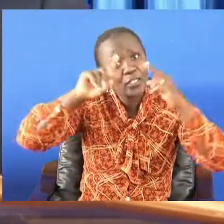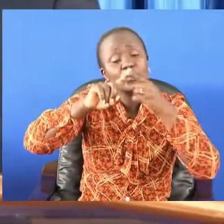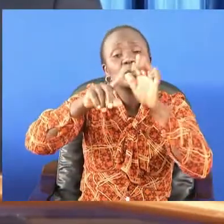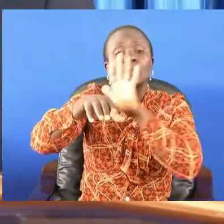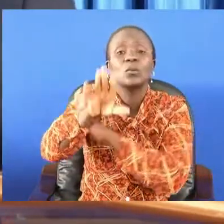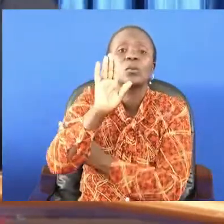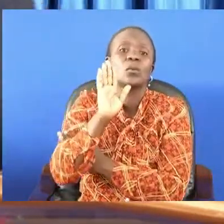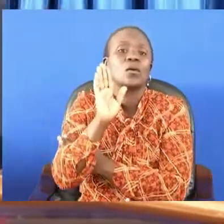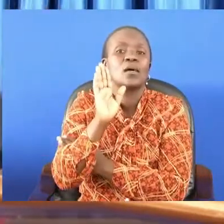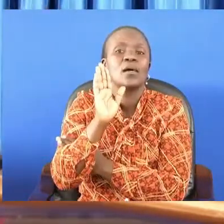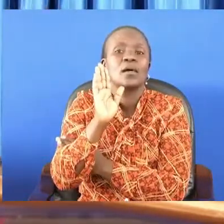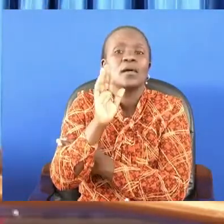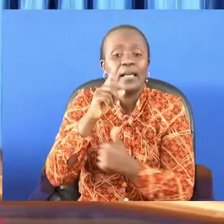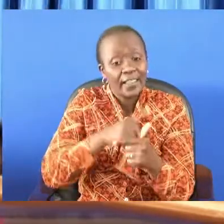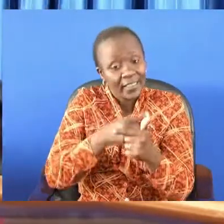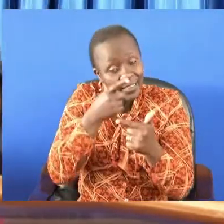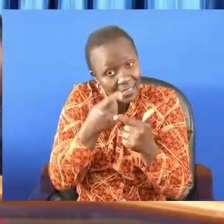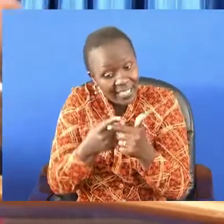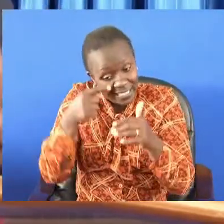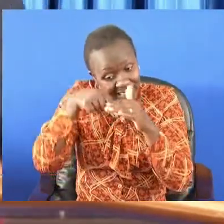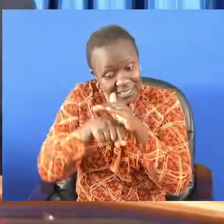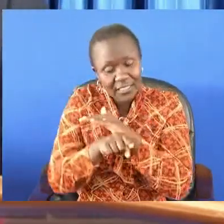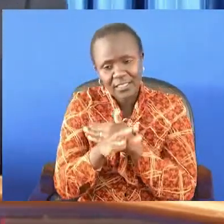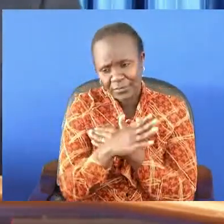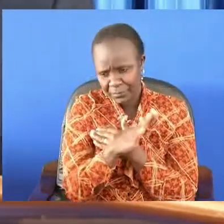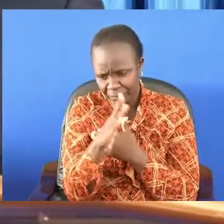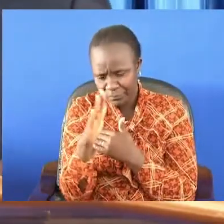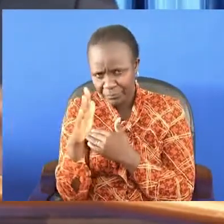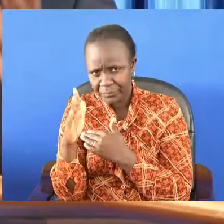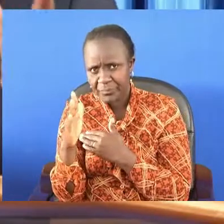God, and then we went into